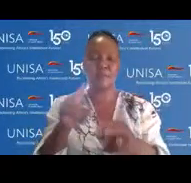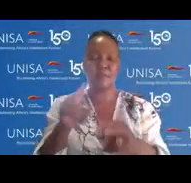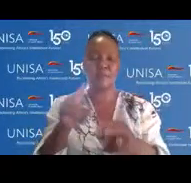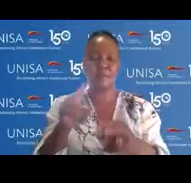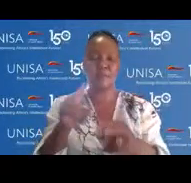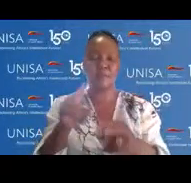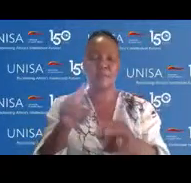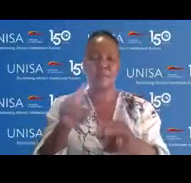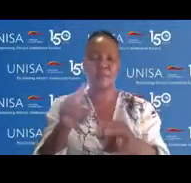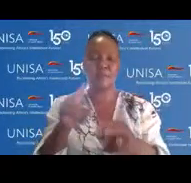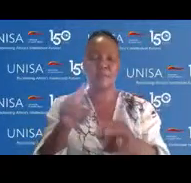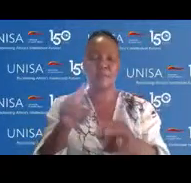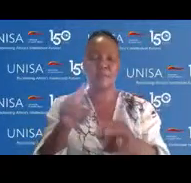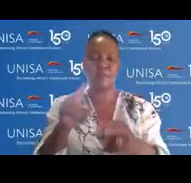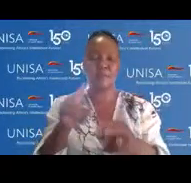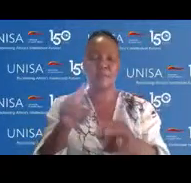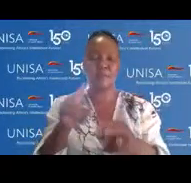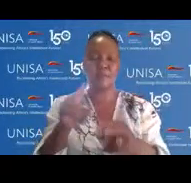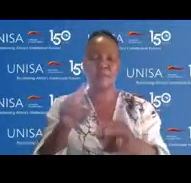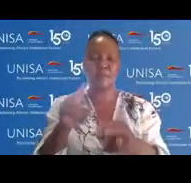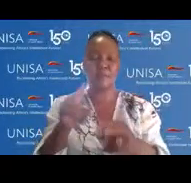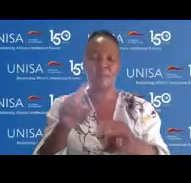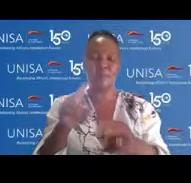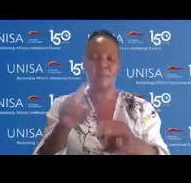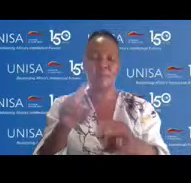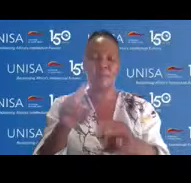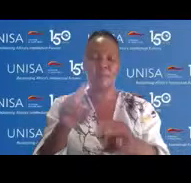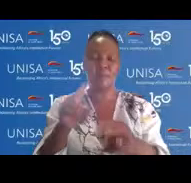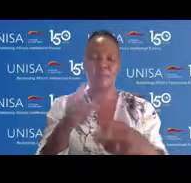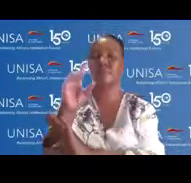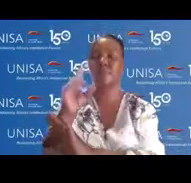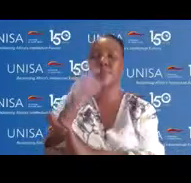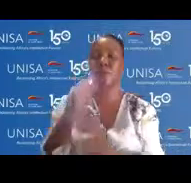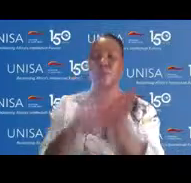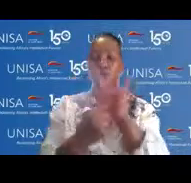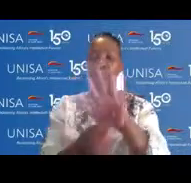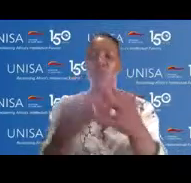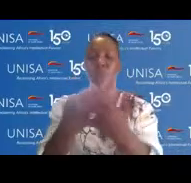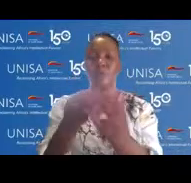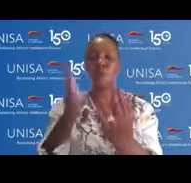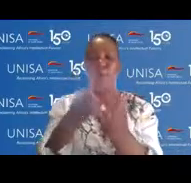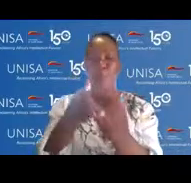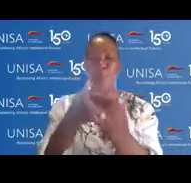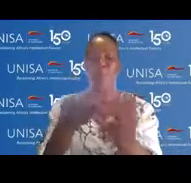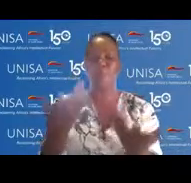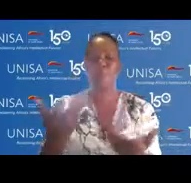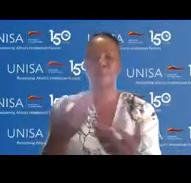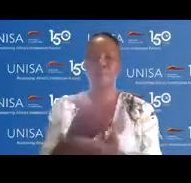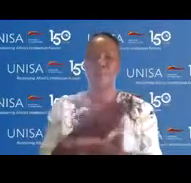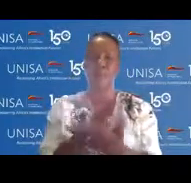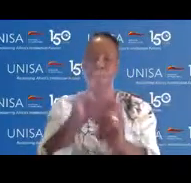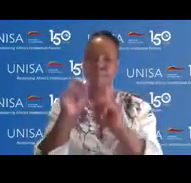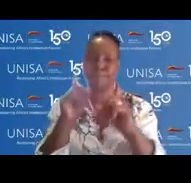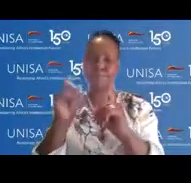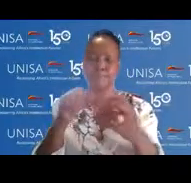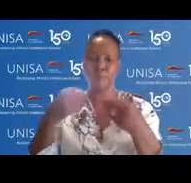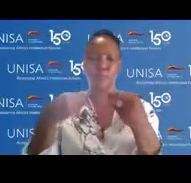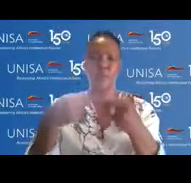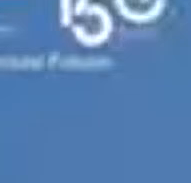Yes. I just quickly want to show before we take the break. Yes, see there's some questions regarding the